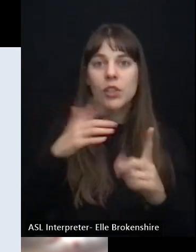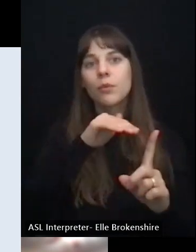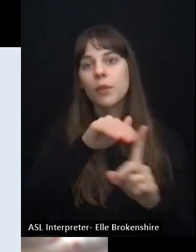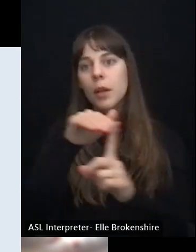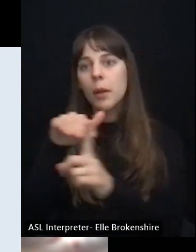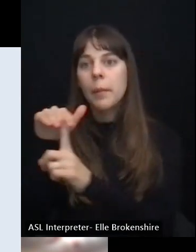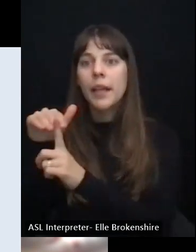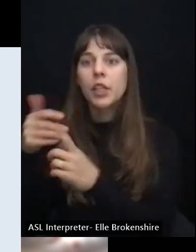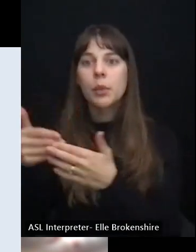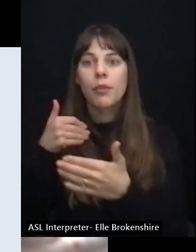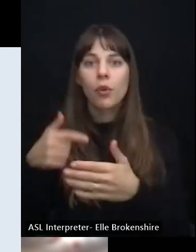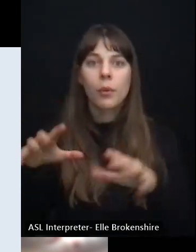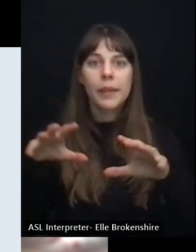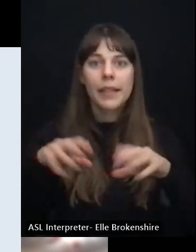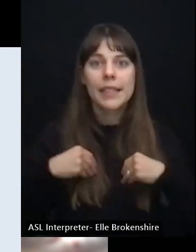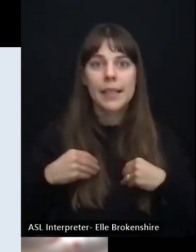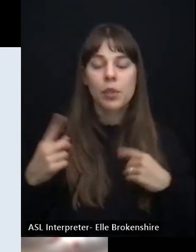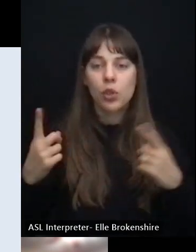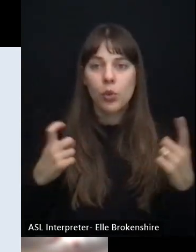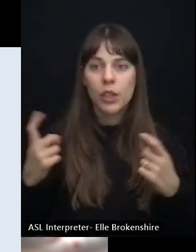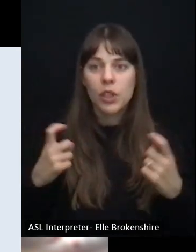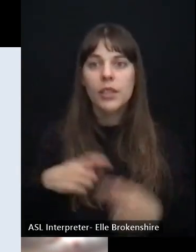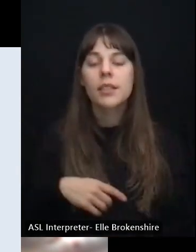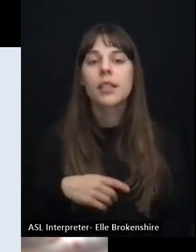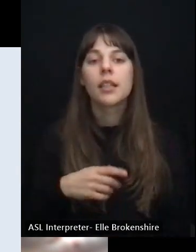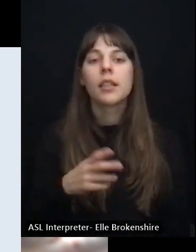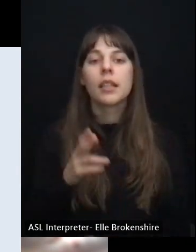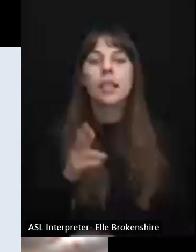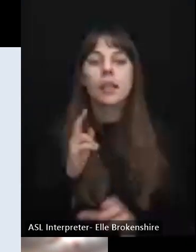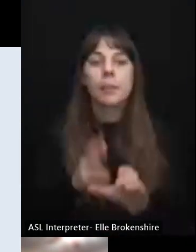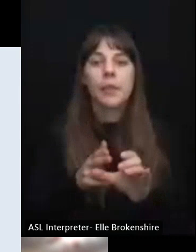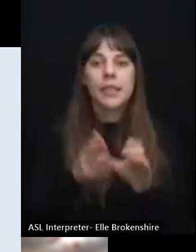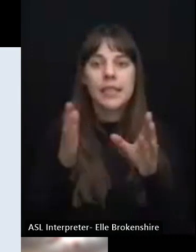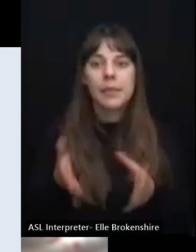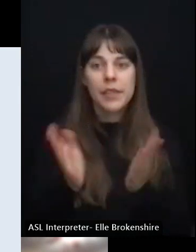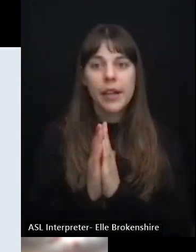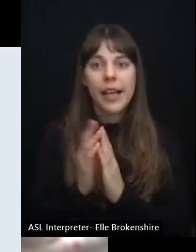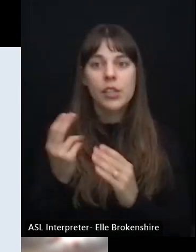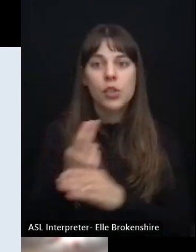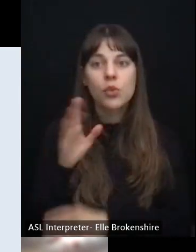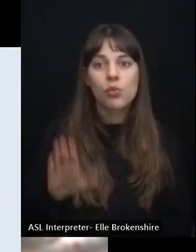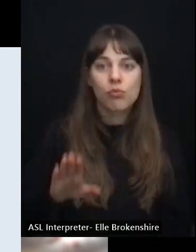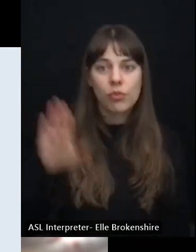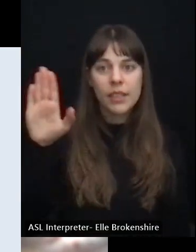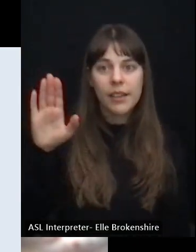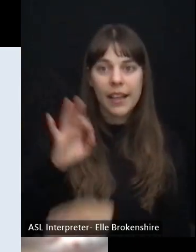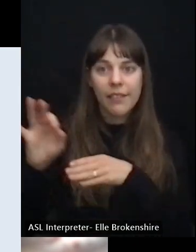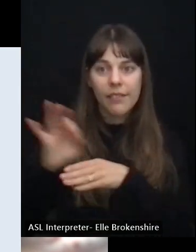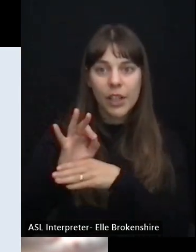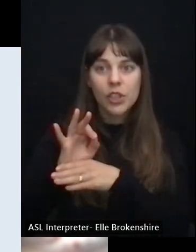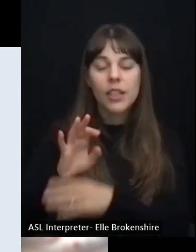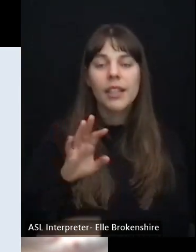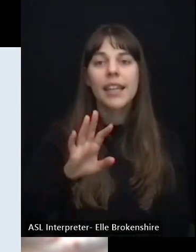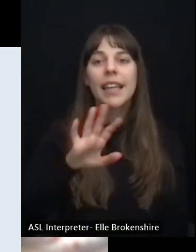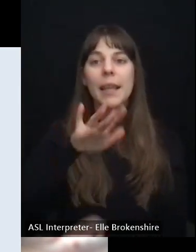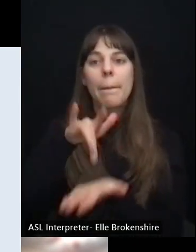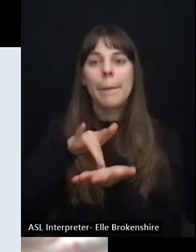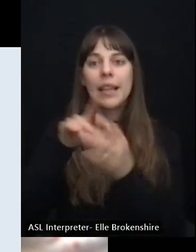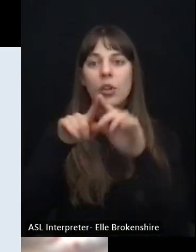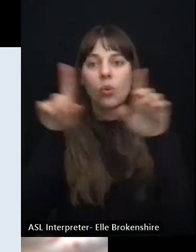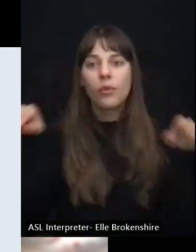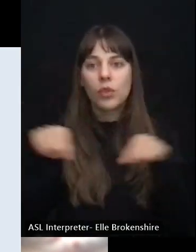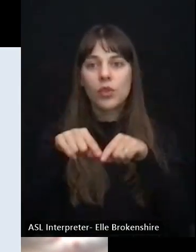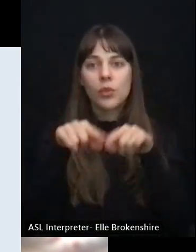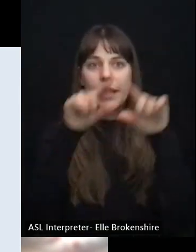before we start taking those questions. Participants are asked to use the raise your hand function. It's toward the middle of your screen at the